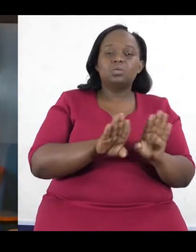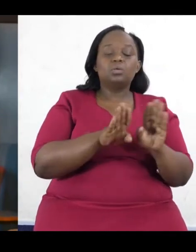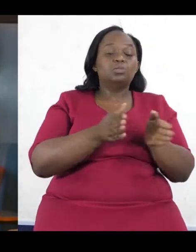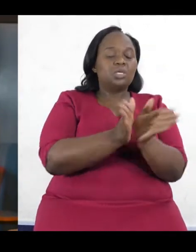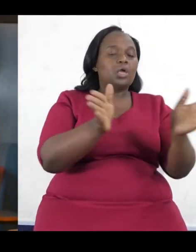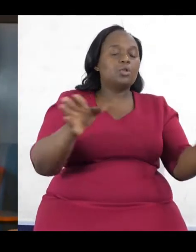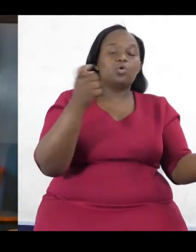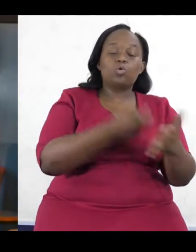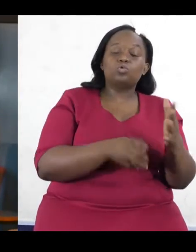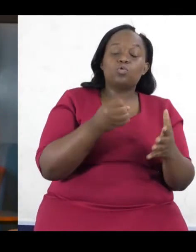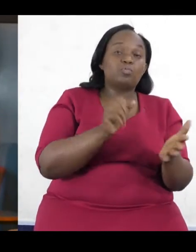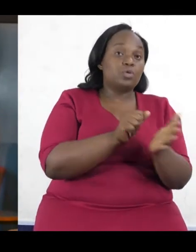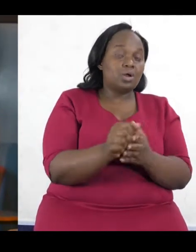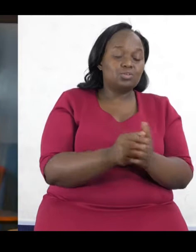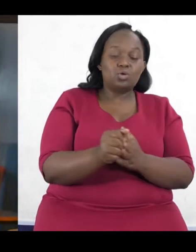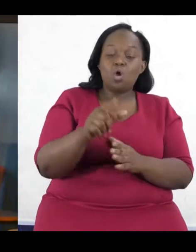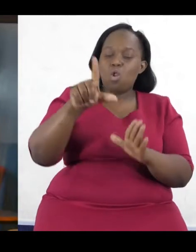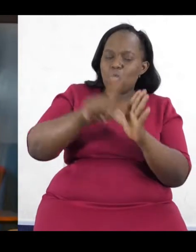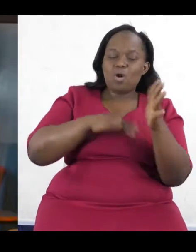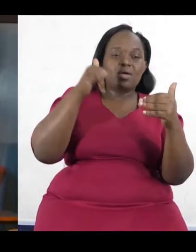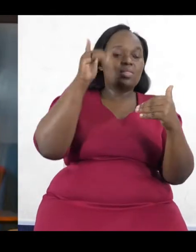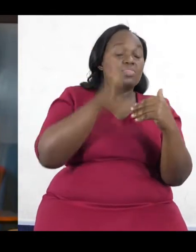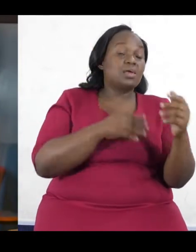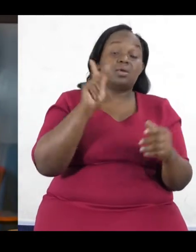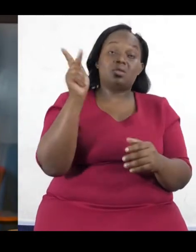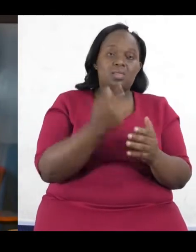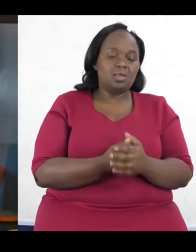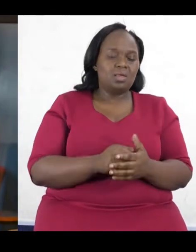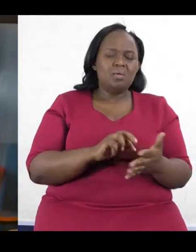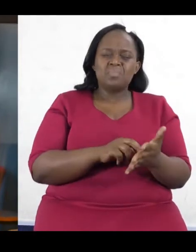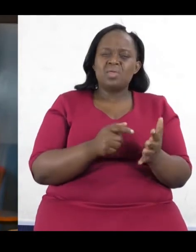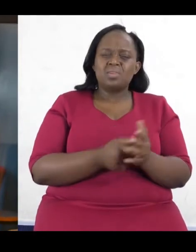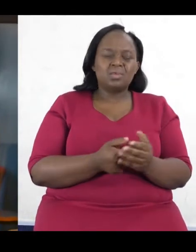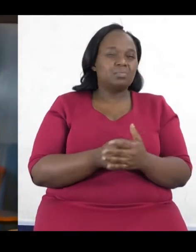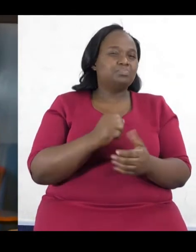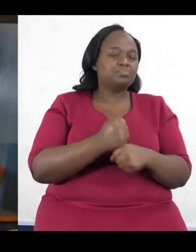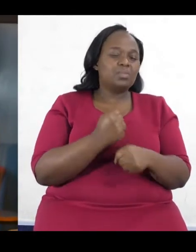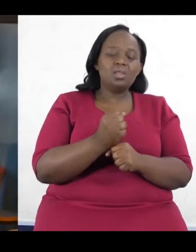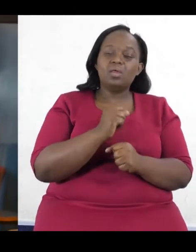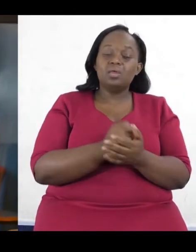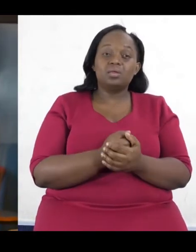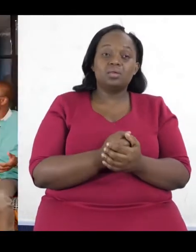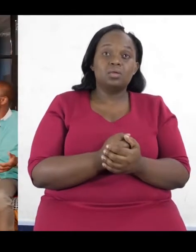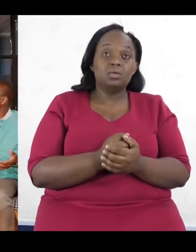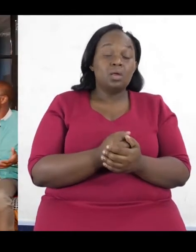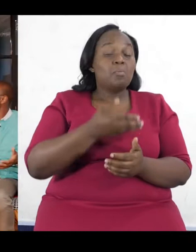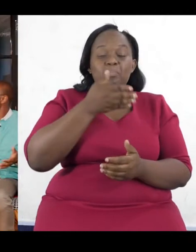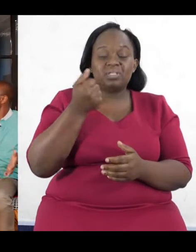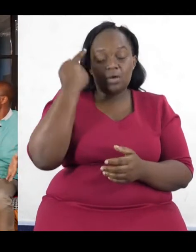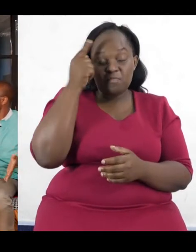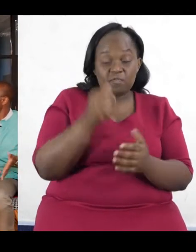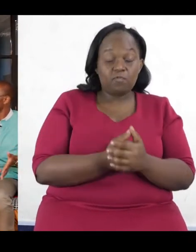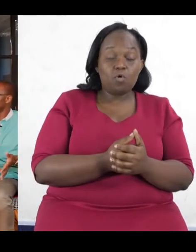production in the country is relatively lower than our country. Therefore, it would make sense for a miller to buy maize from